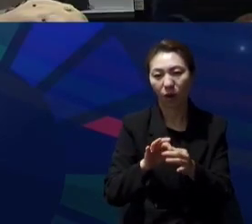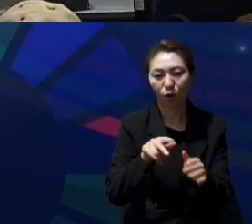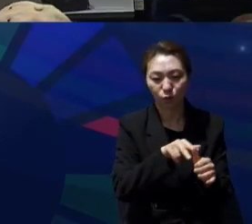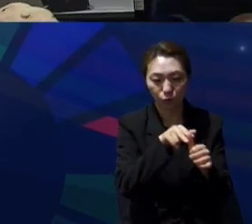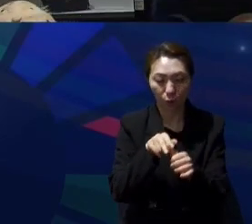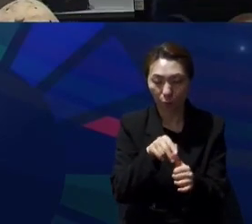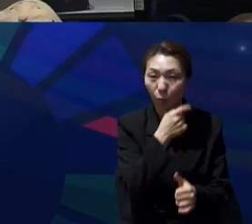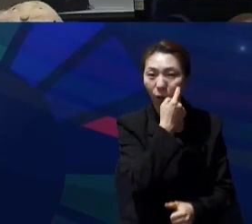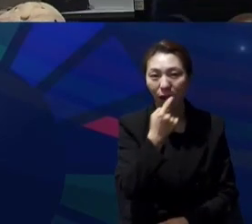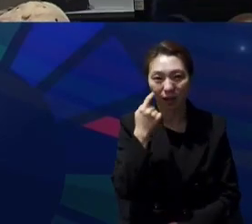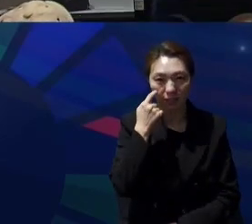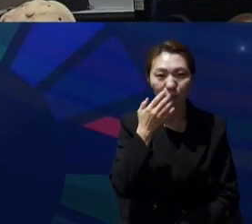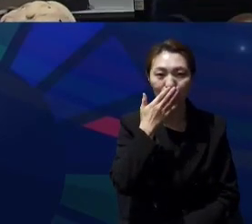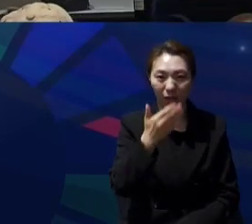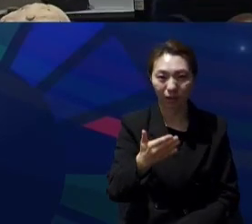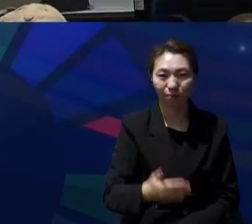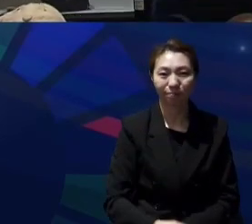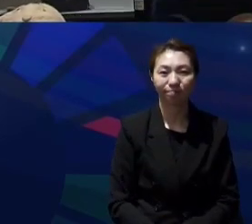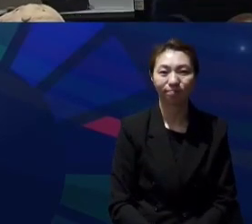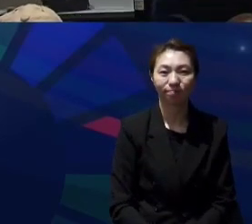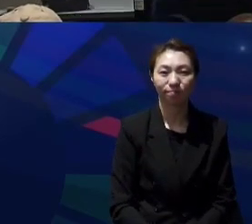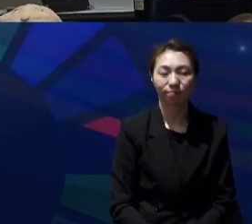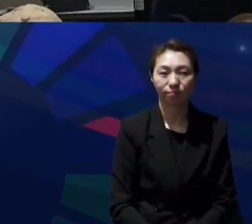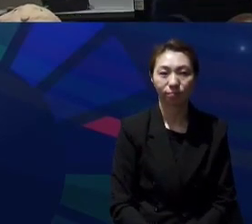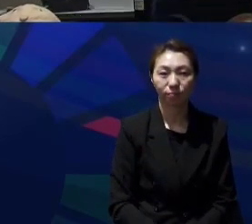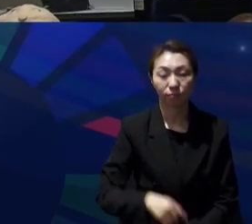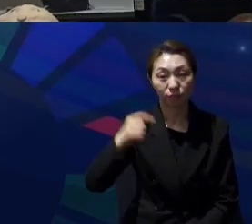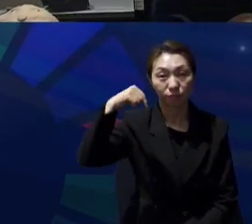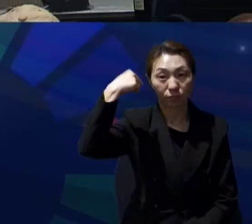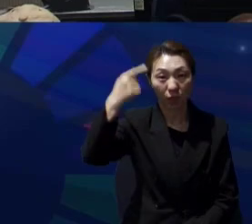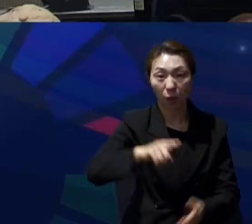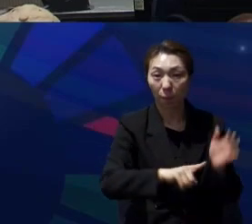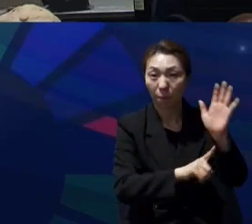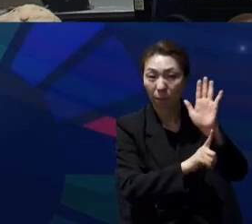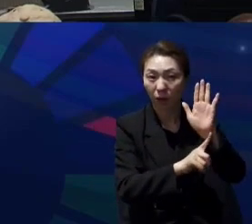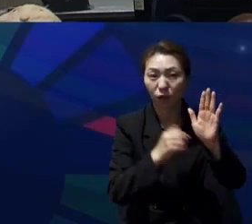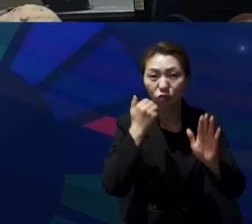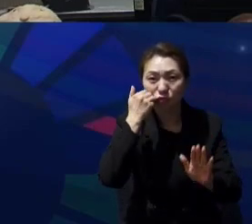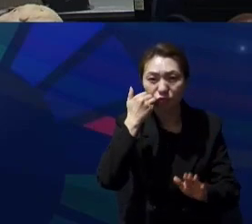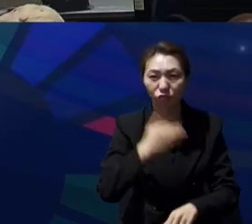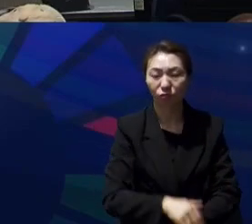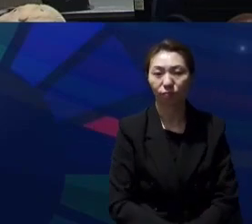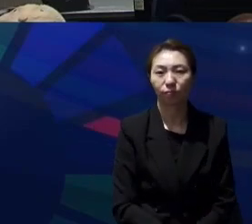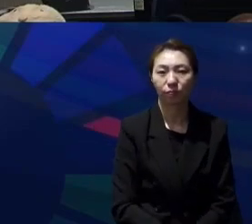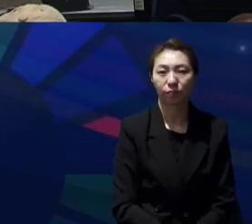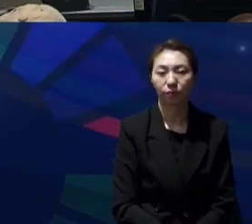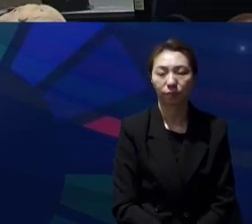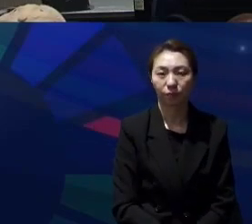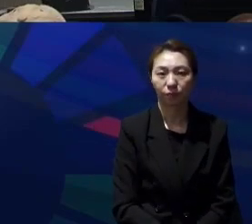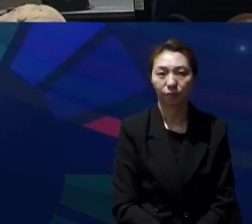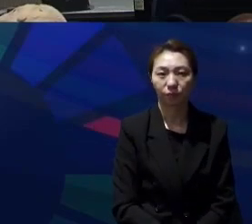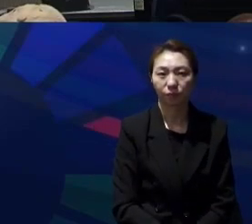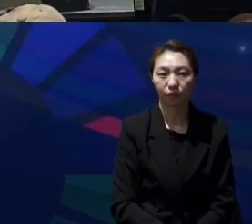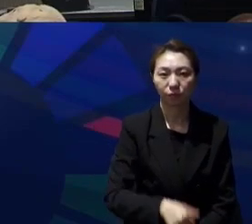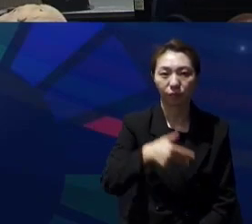Okay, the next speaker will be Jamila Mahmood. Okay, she